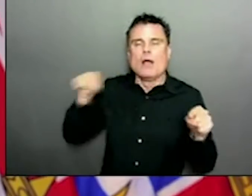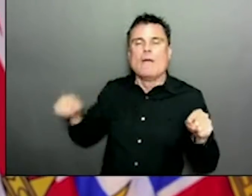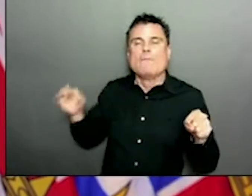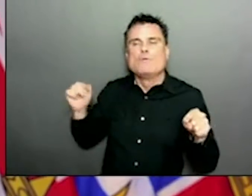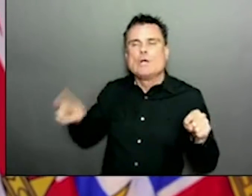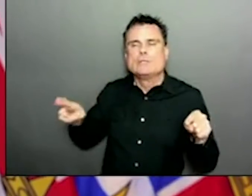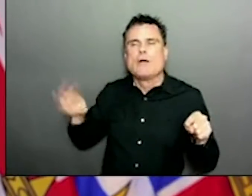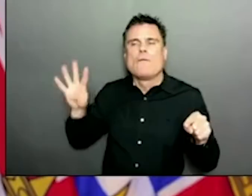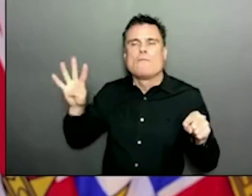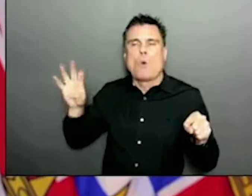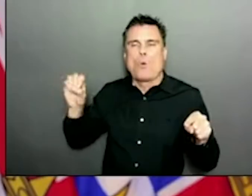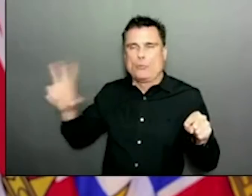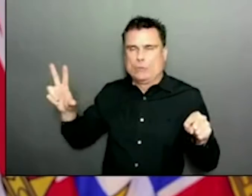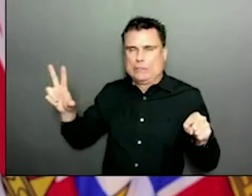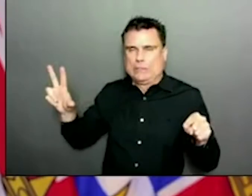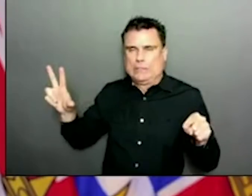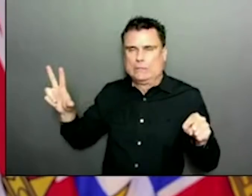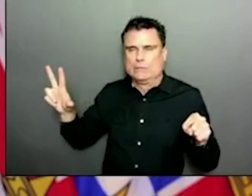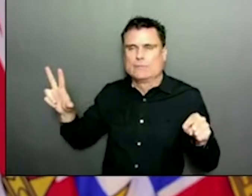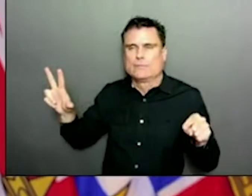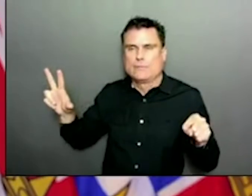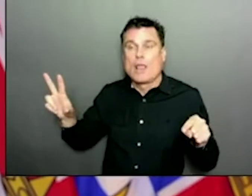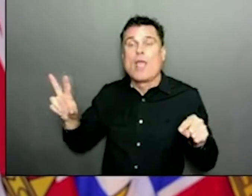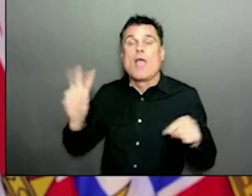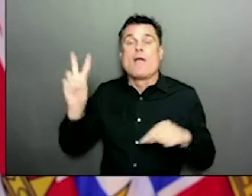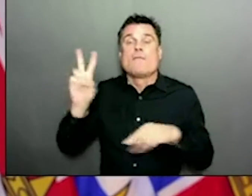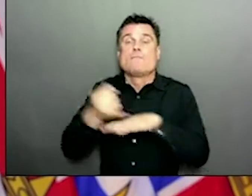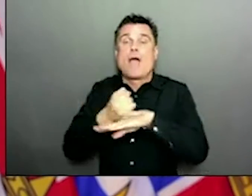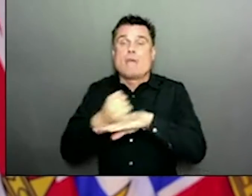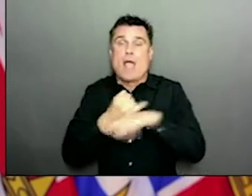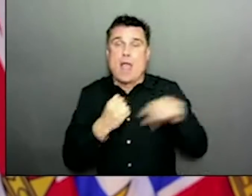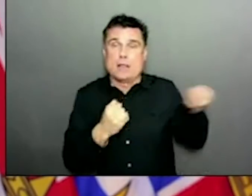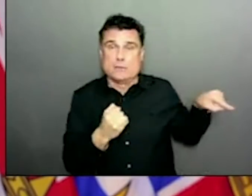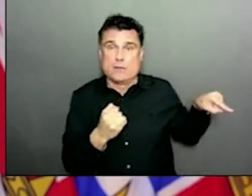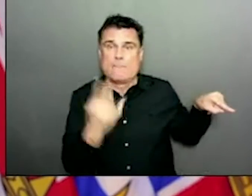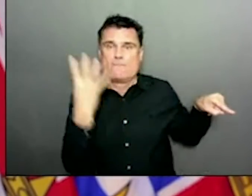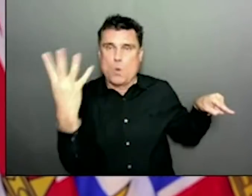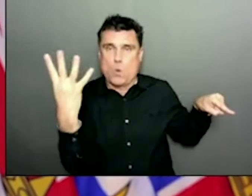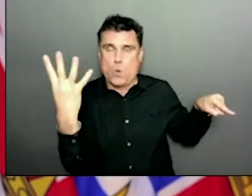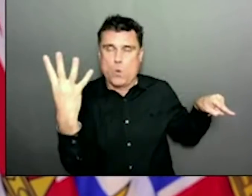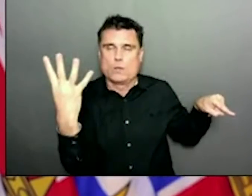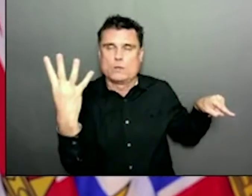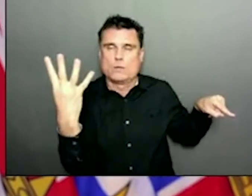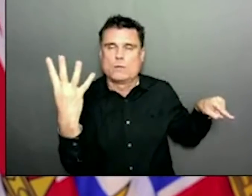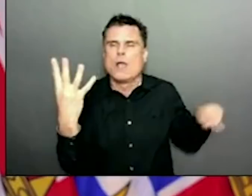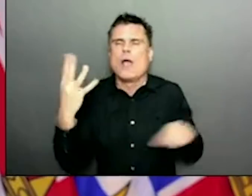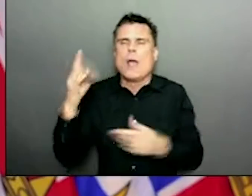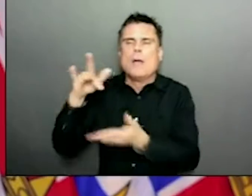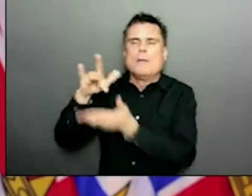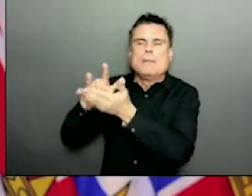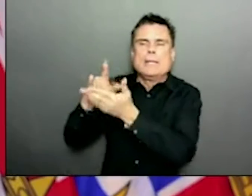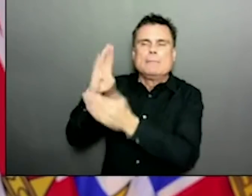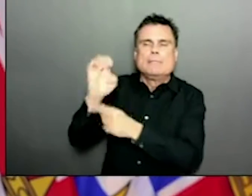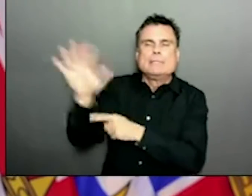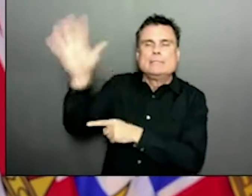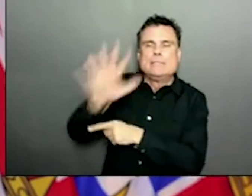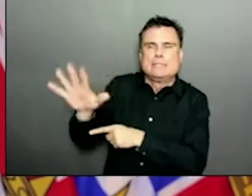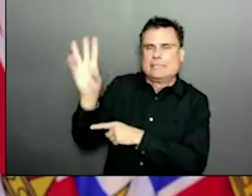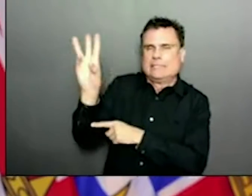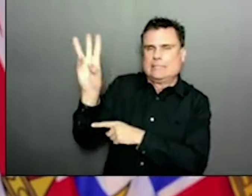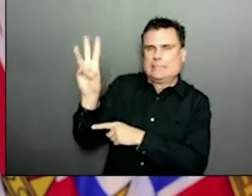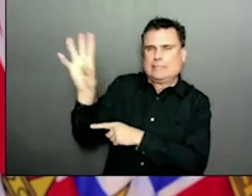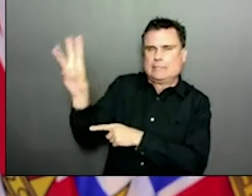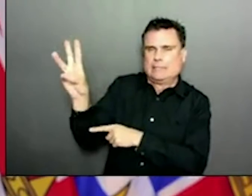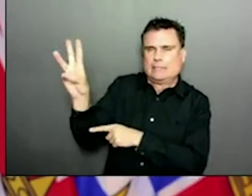Fraser Health Region, 4 were in Vancouver Island Health Region, 66 people were in the Interior Health Region,